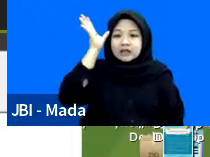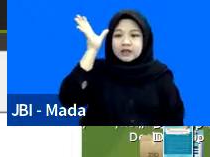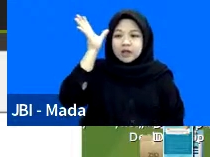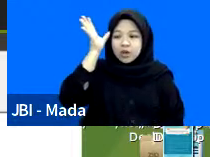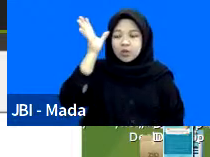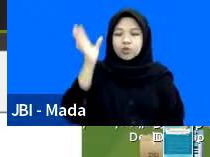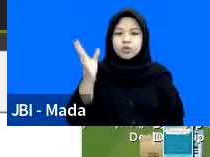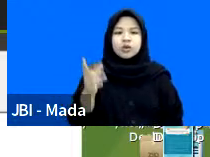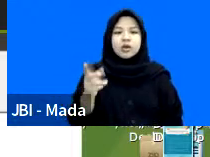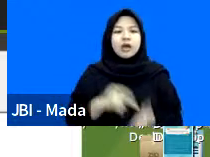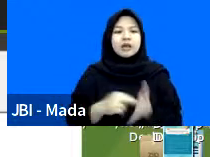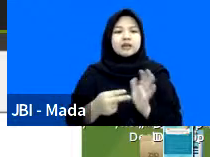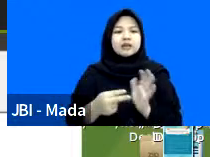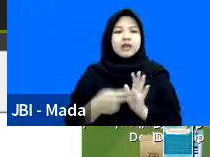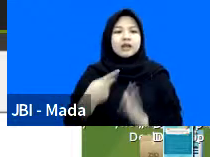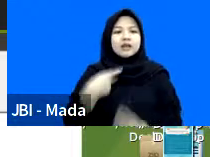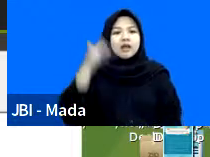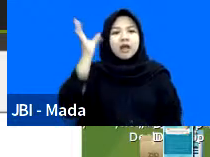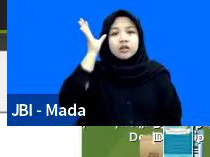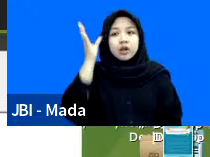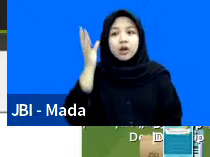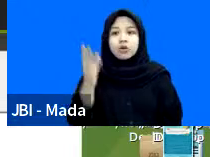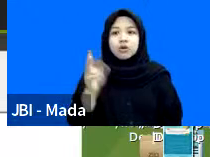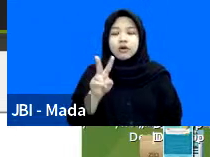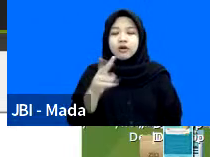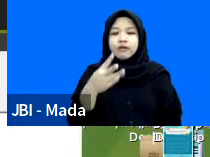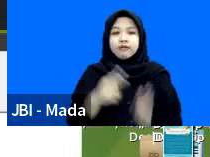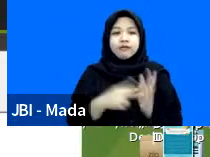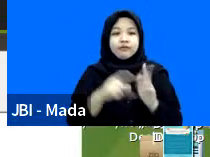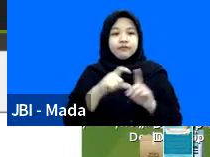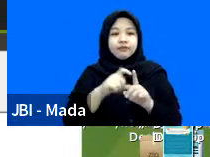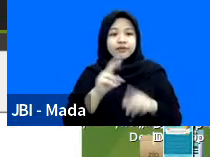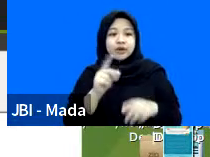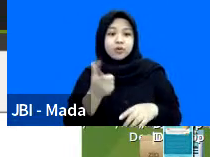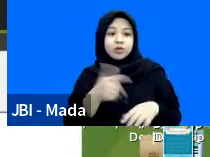not know whether the vendor is collecting data from students, from parents, from